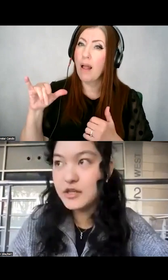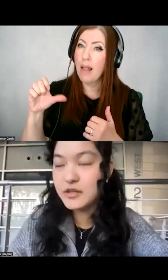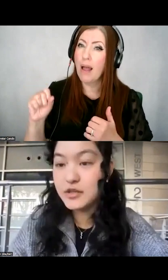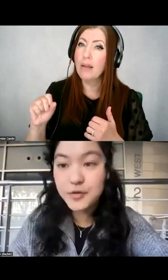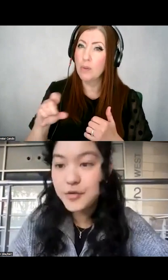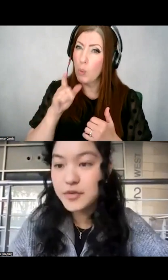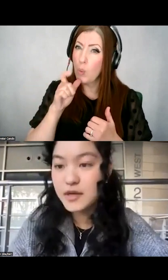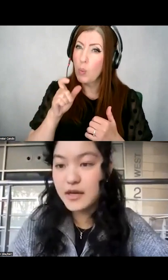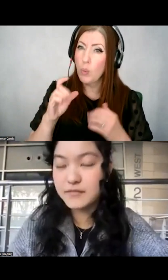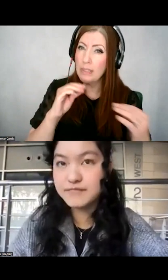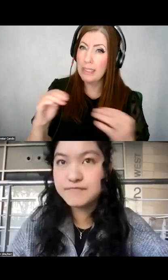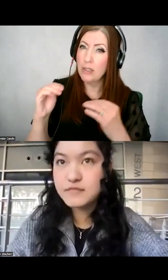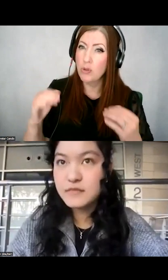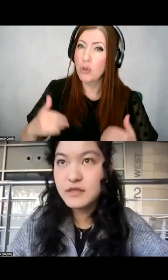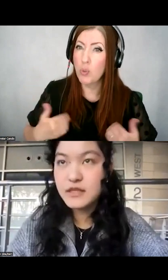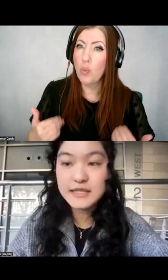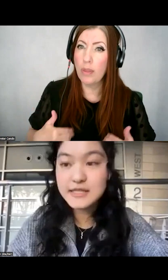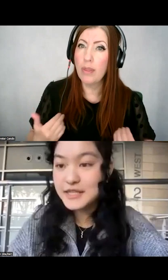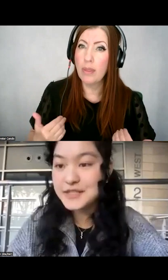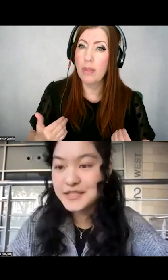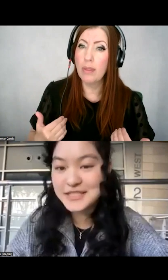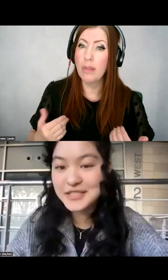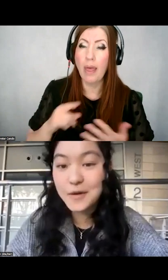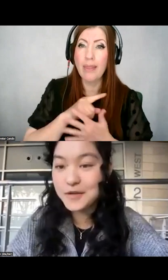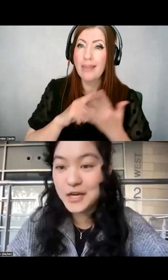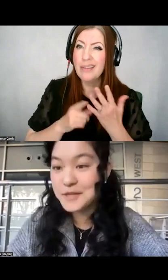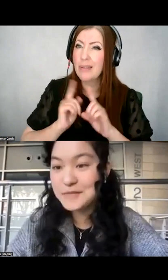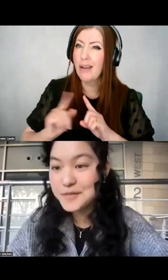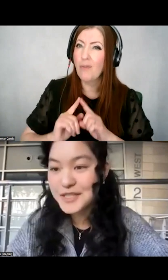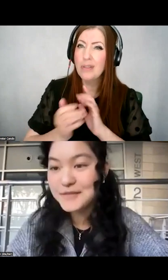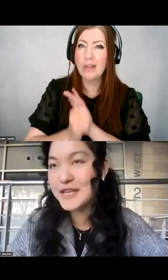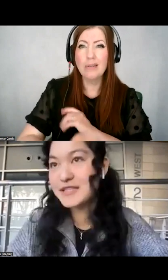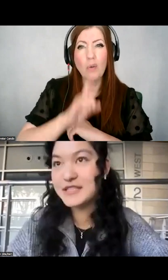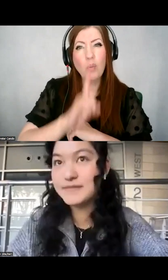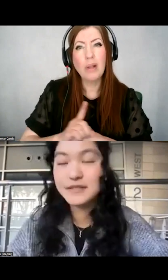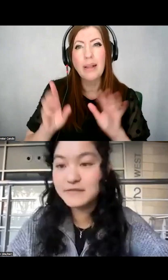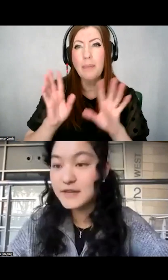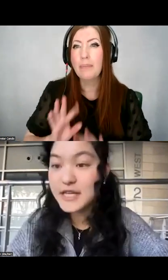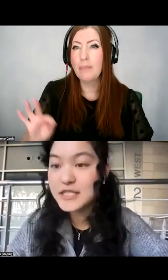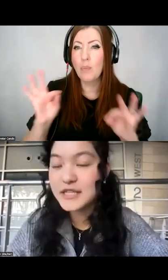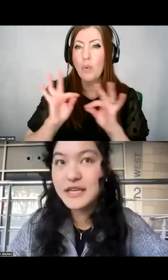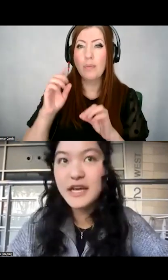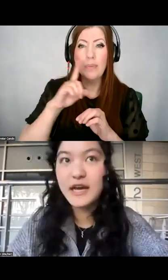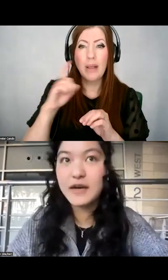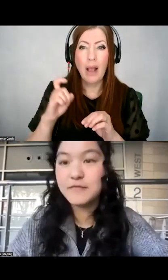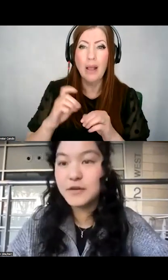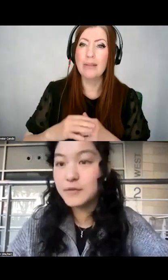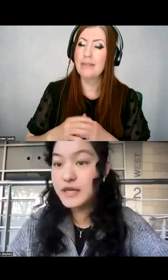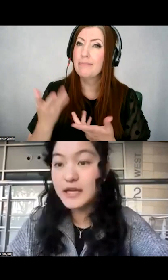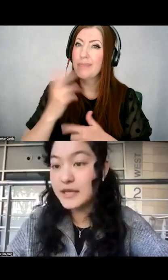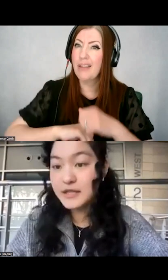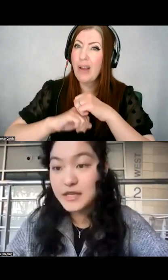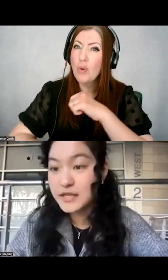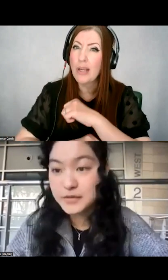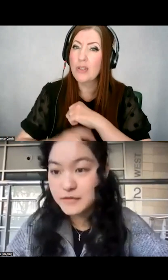teach youth these skills is just so incredibly important, because it just builds the foundation for